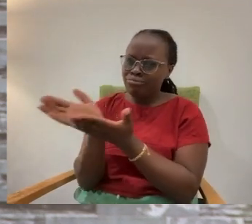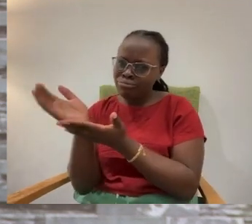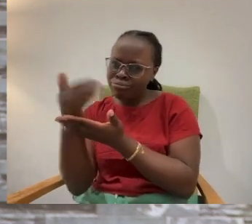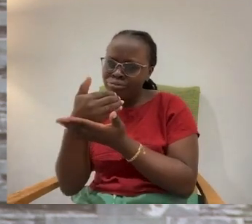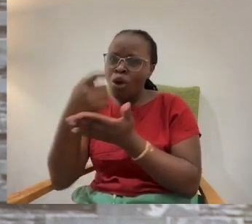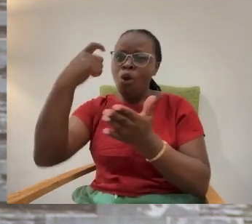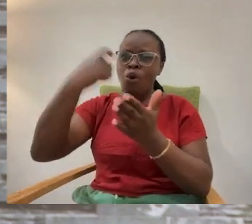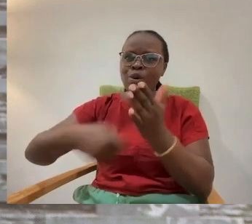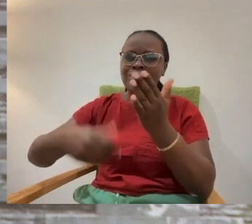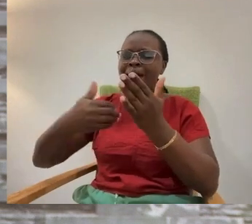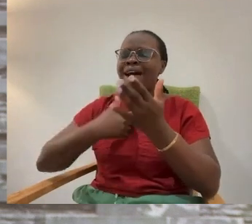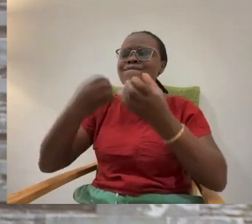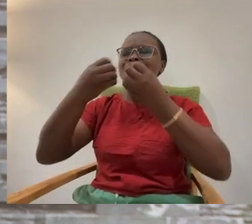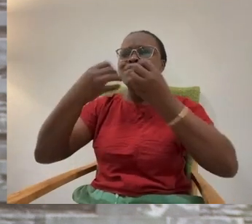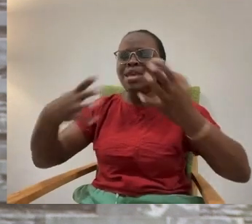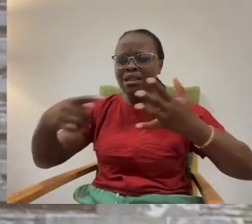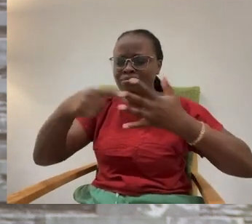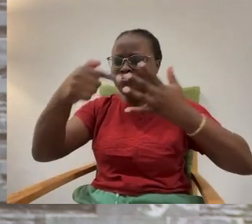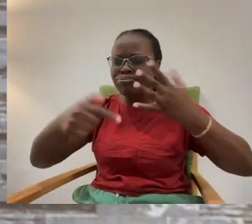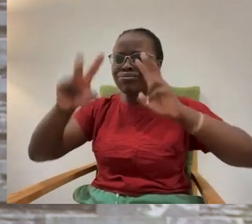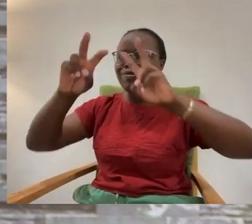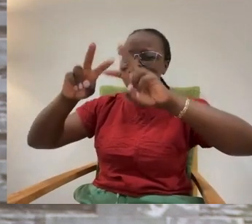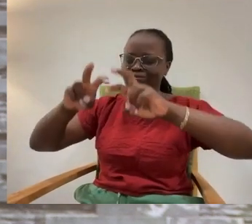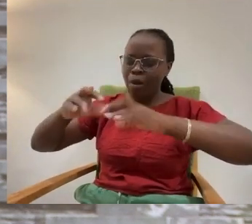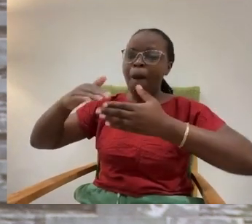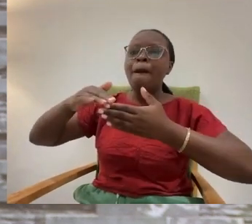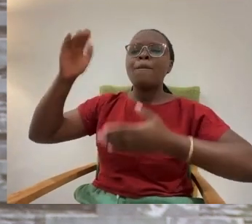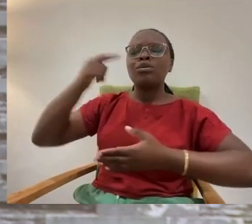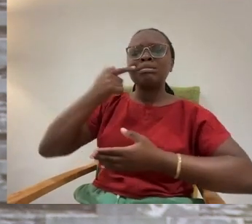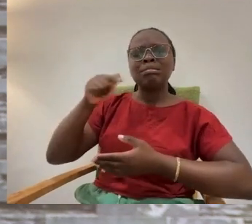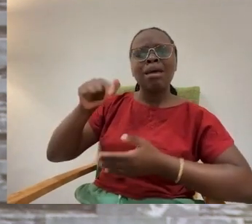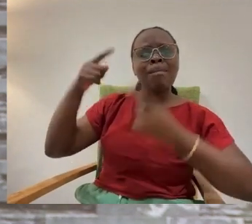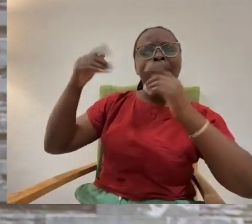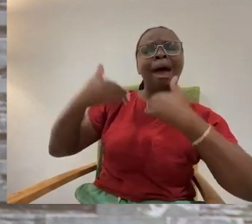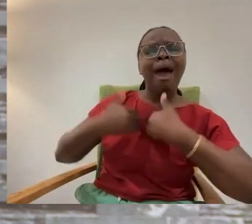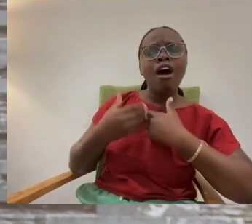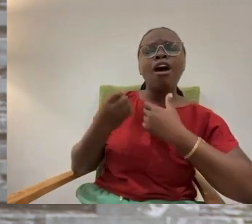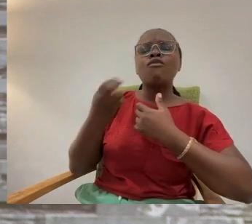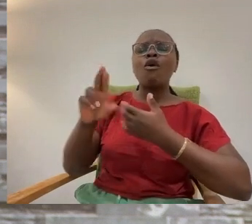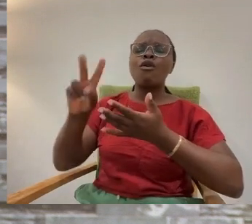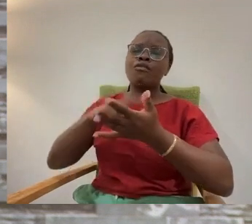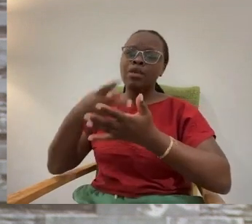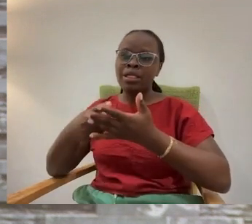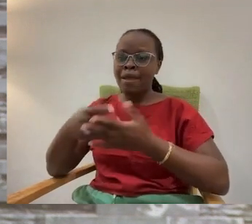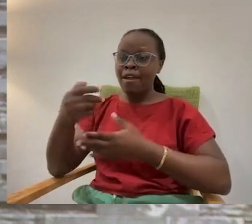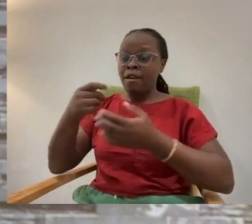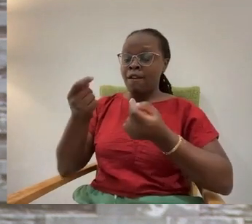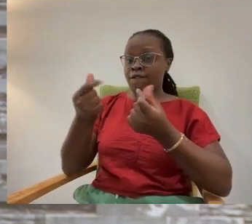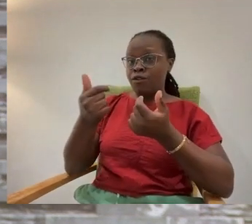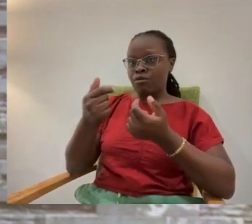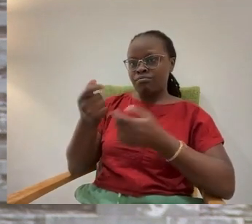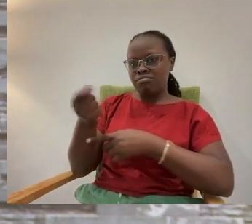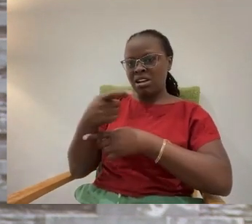many ongoing research that are happening. Hopefully in the coming few months or years, we will learn more, given cost